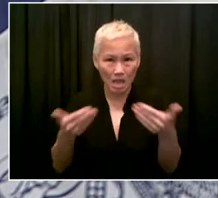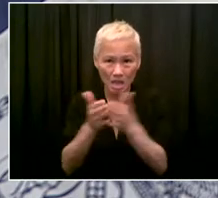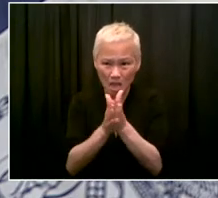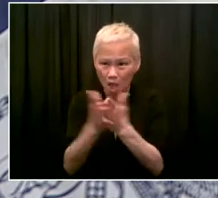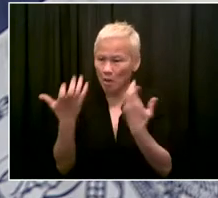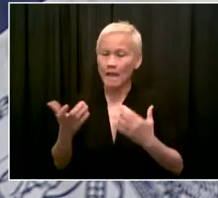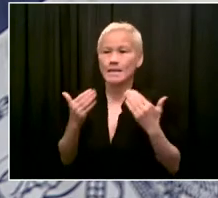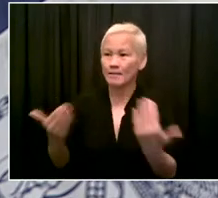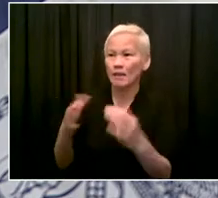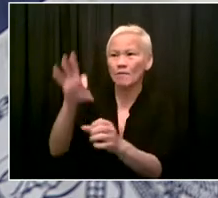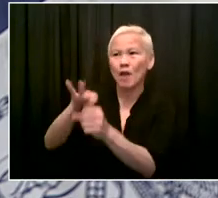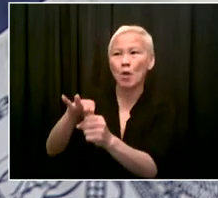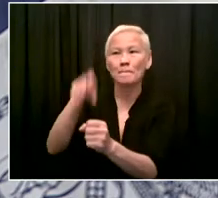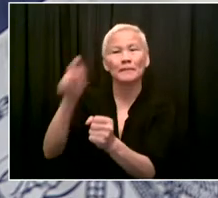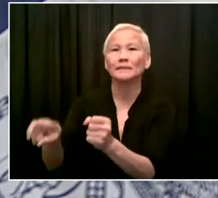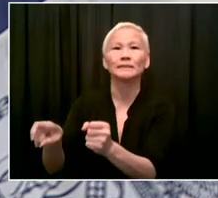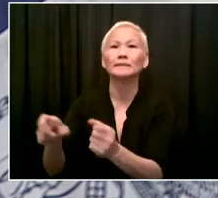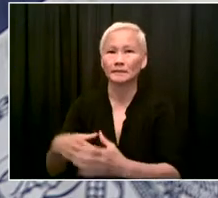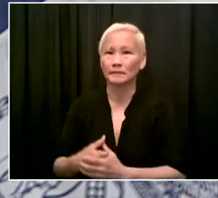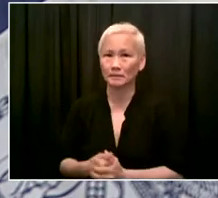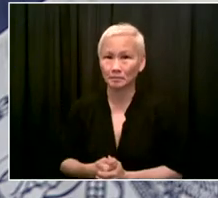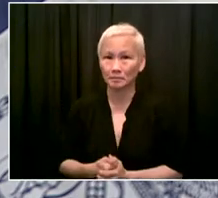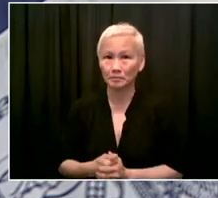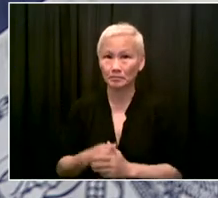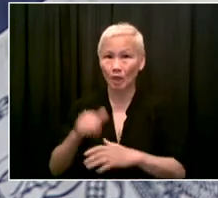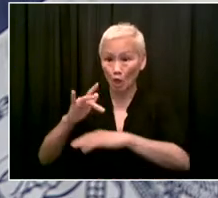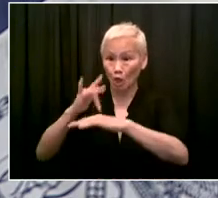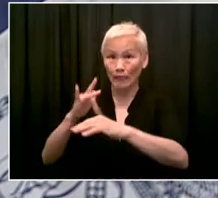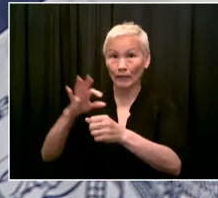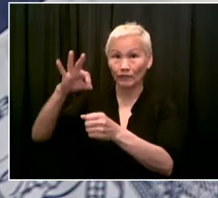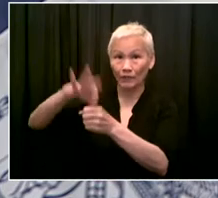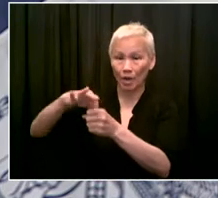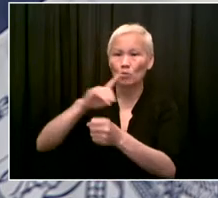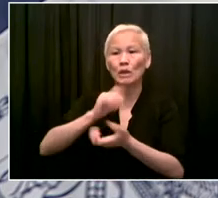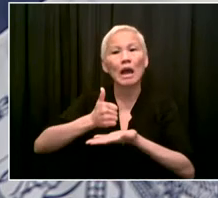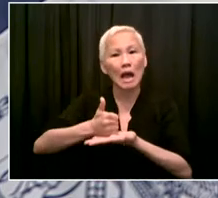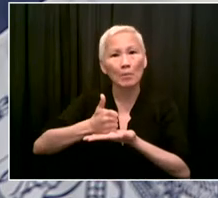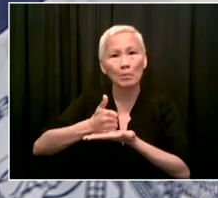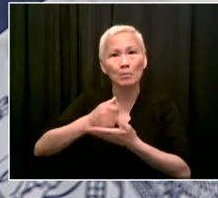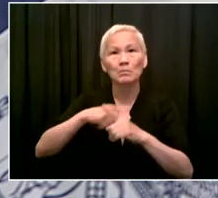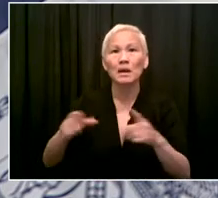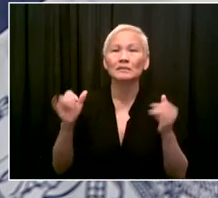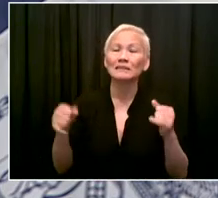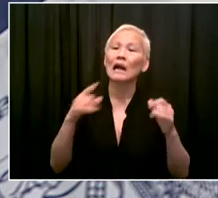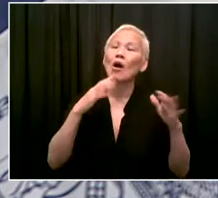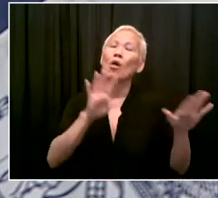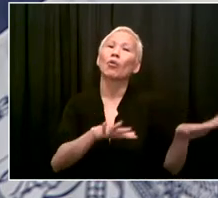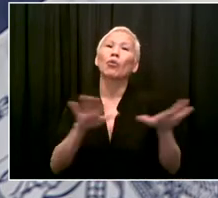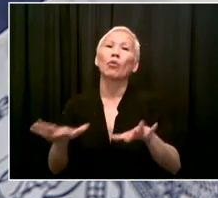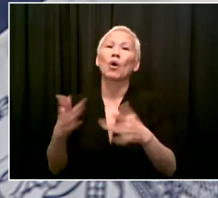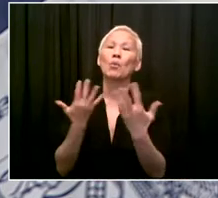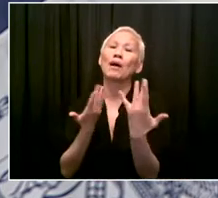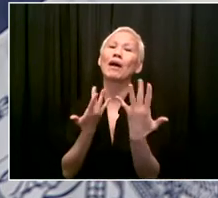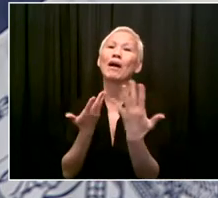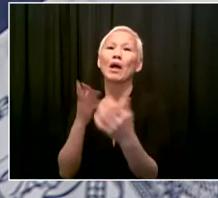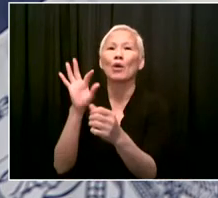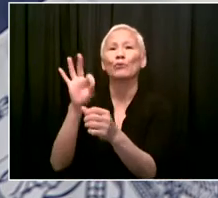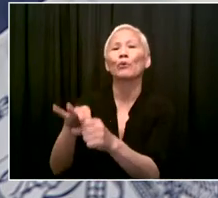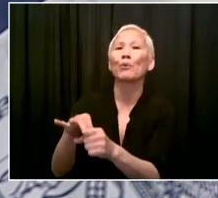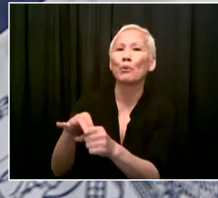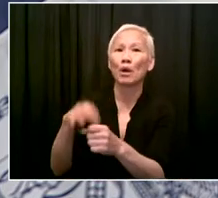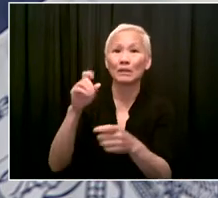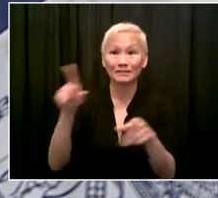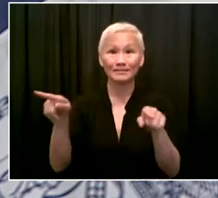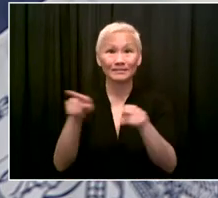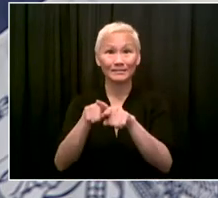need same-day registration and other reforms. It should be much easier to get an absentee ballot. We need online registration. There's so many things we're still not doing that would